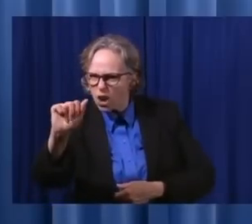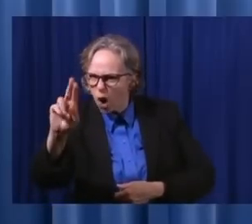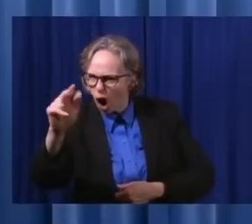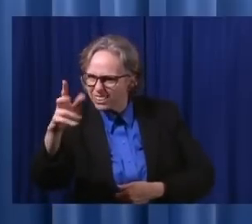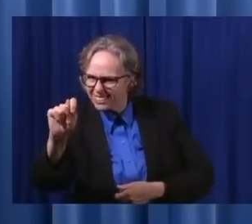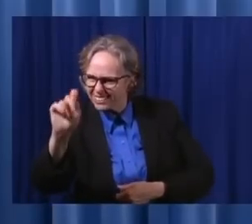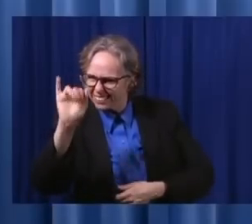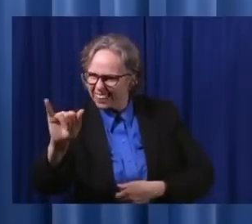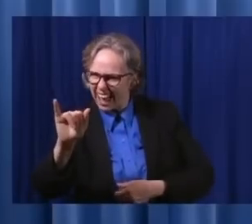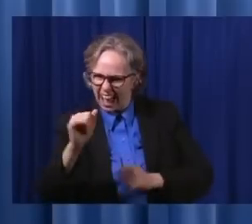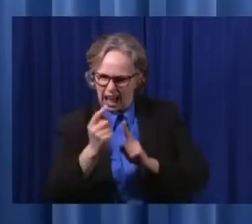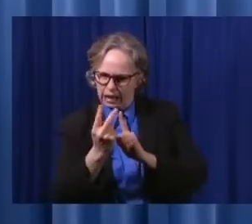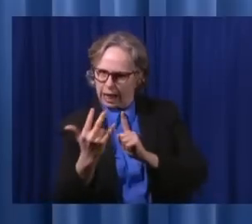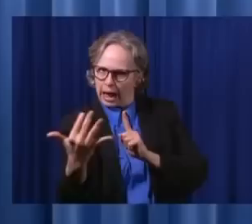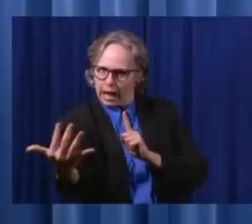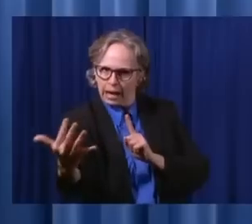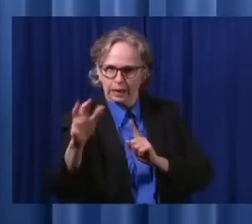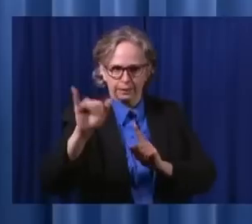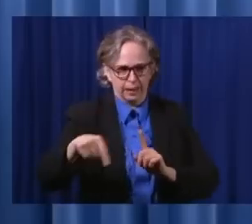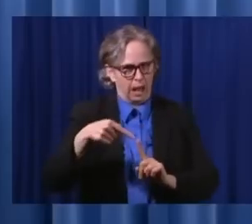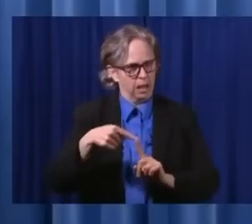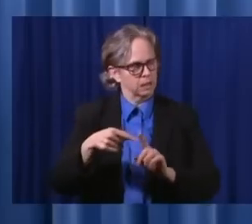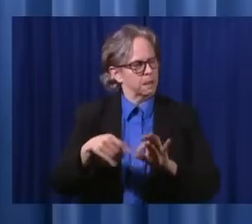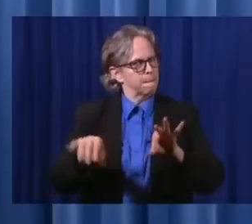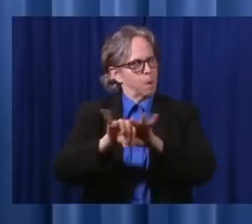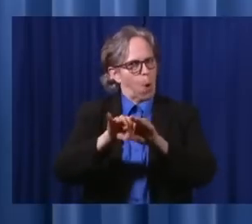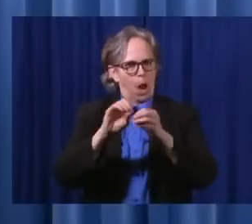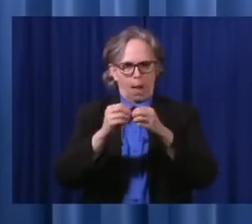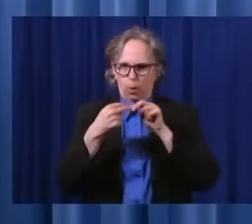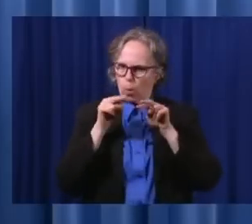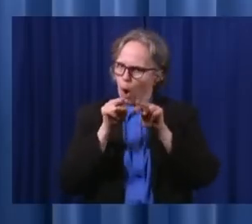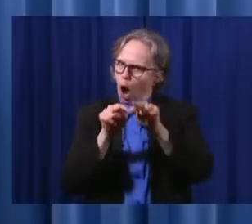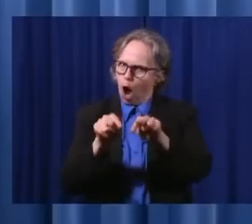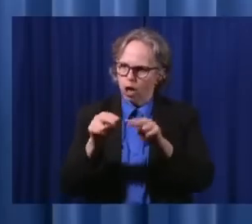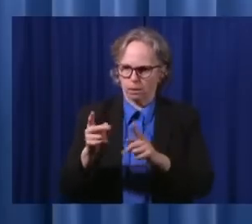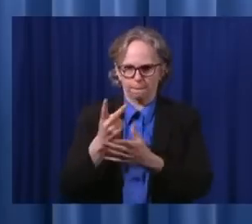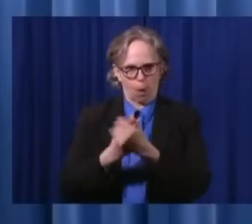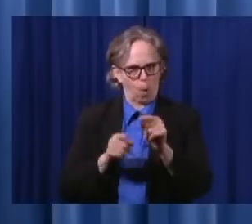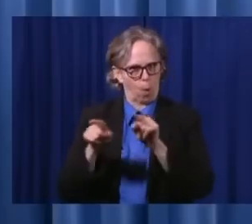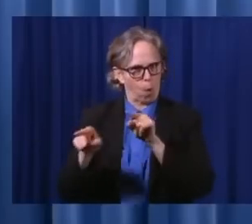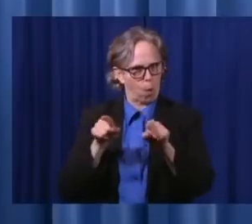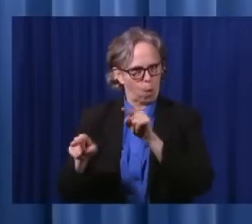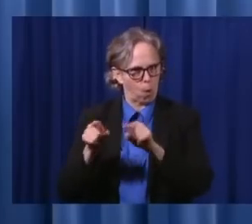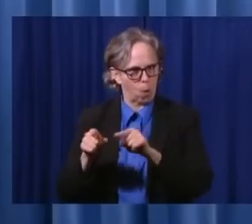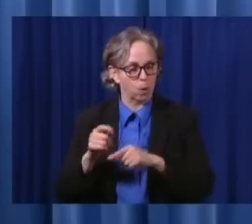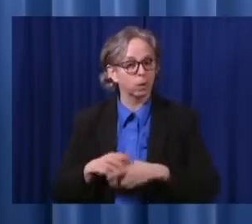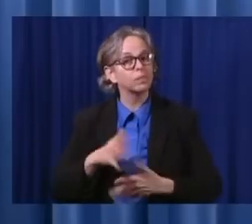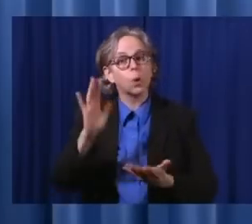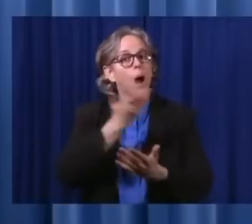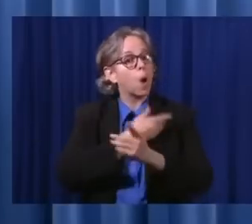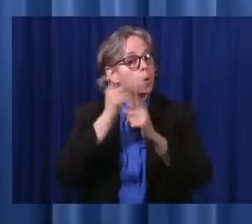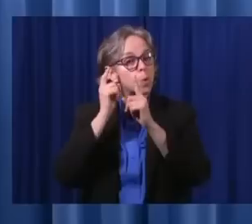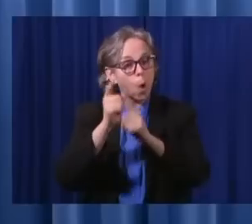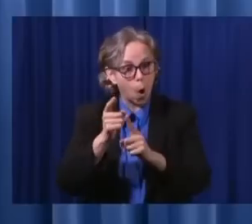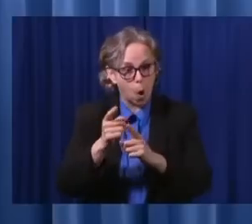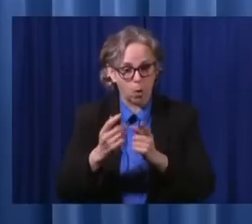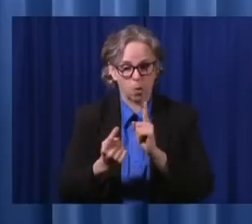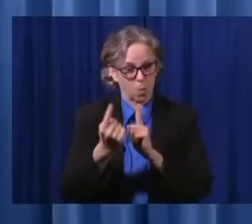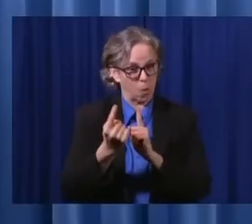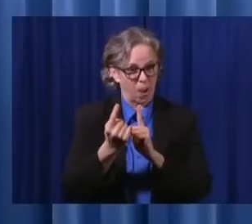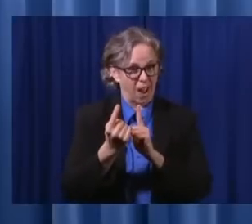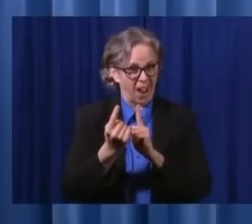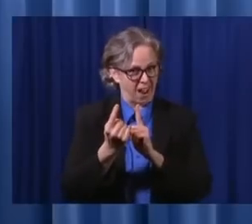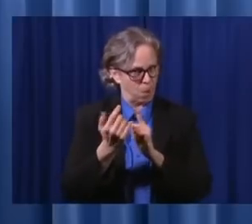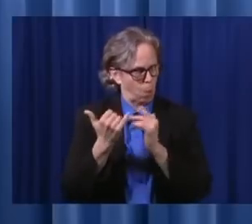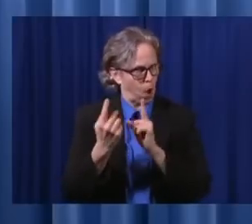is a significant number, and that is one person who is positive